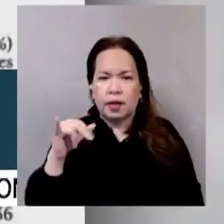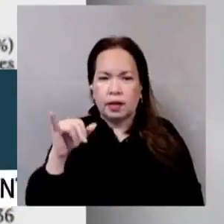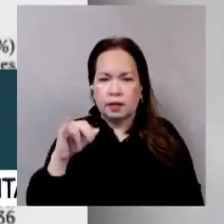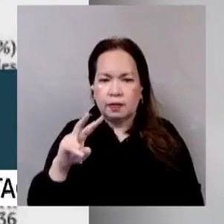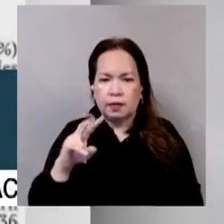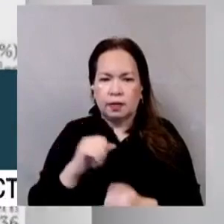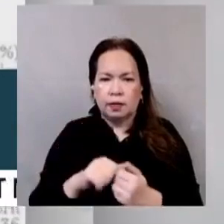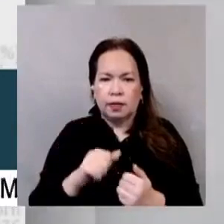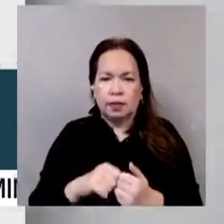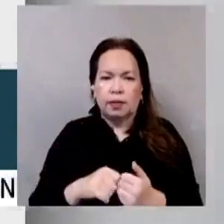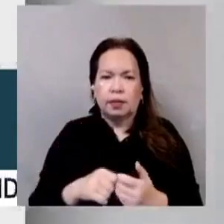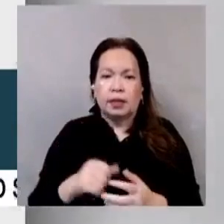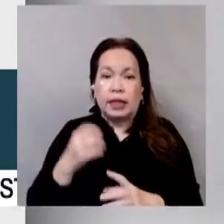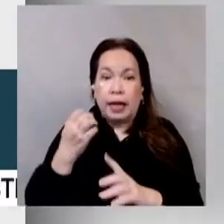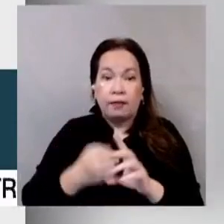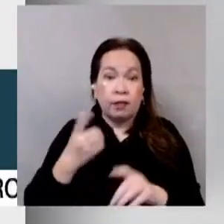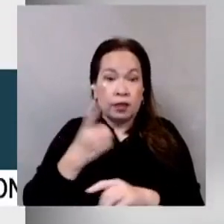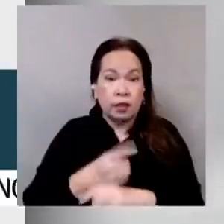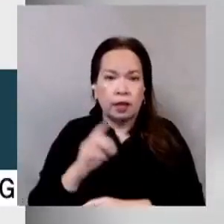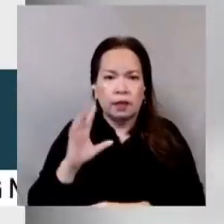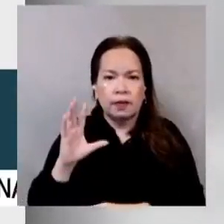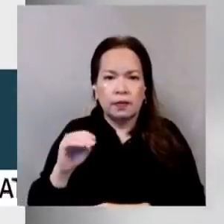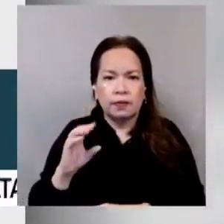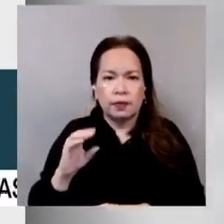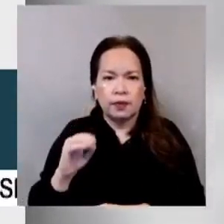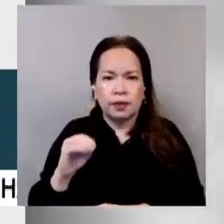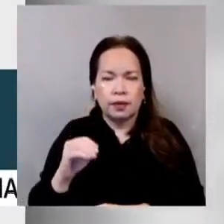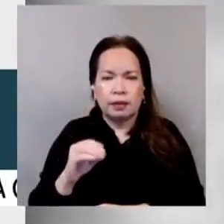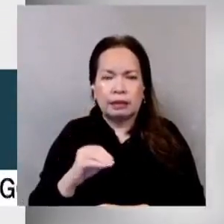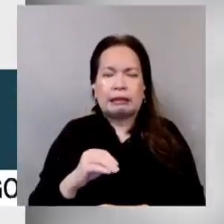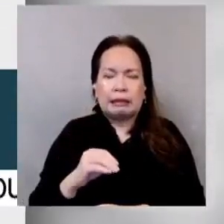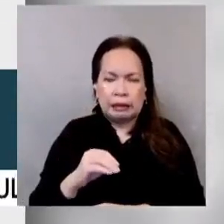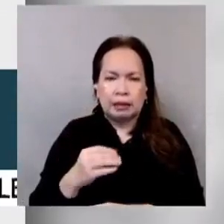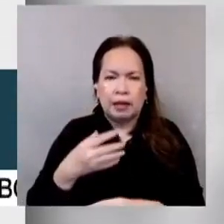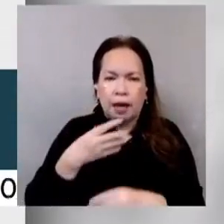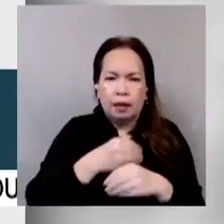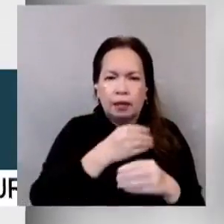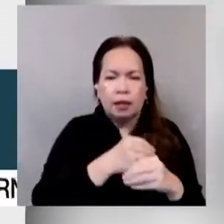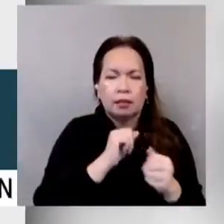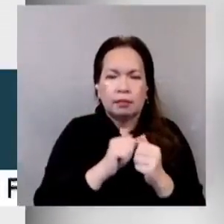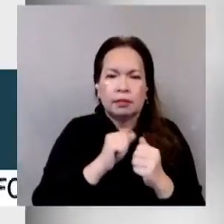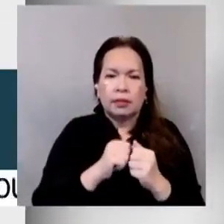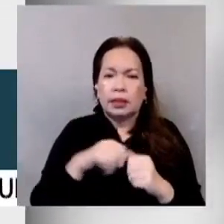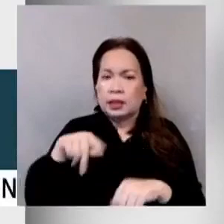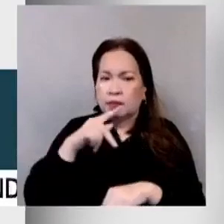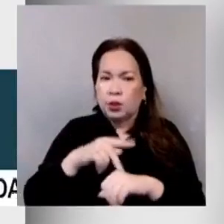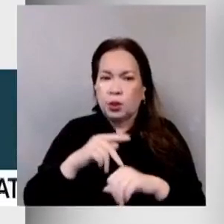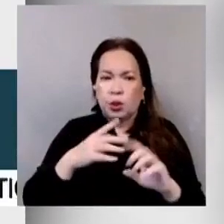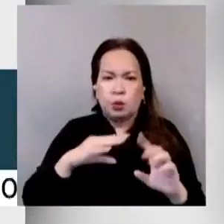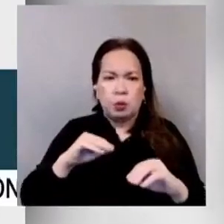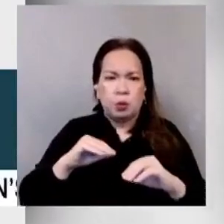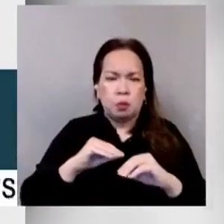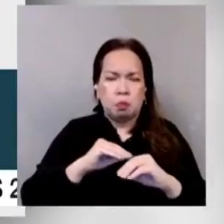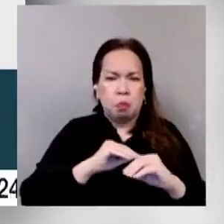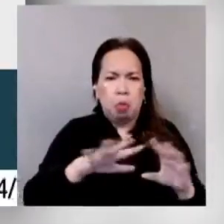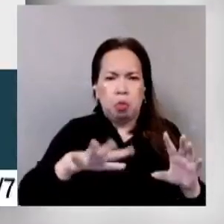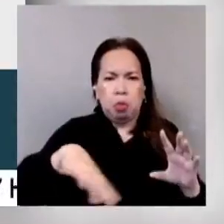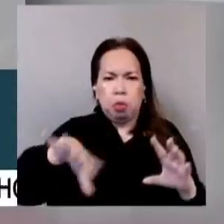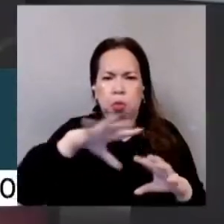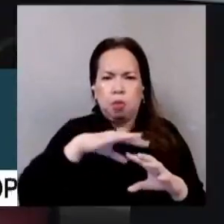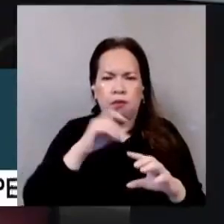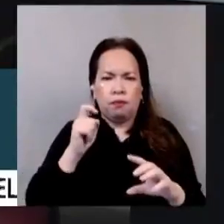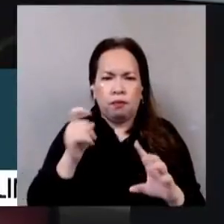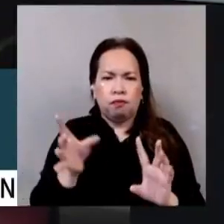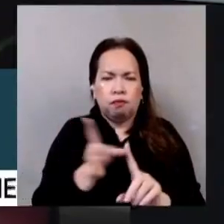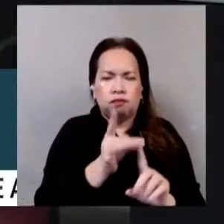new cases daily. This figure makes the Philippines the fastest growing HIV epidemic in Asia and the Pacific region.